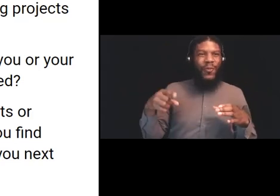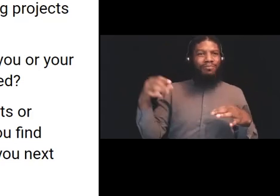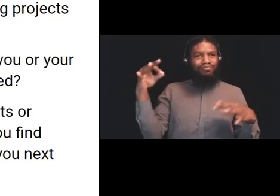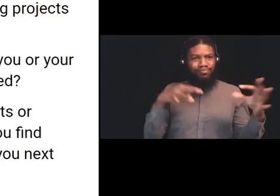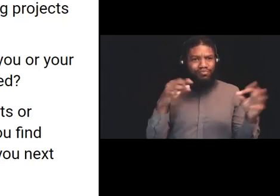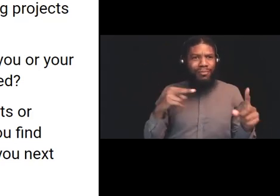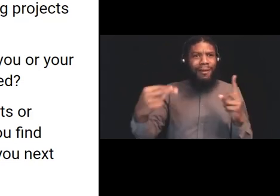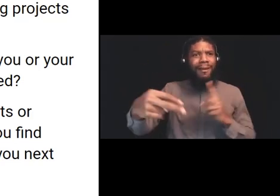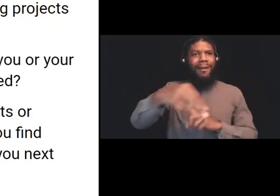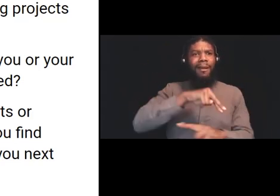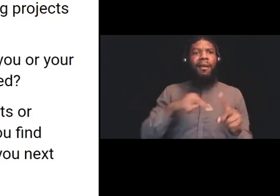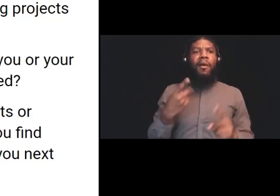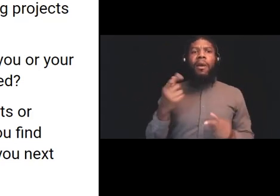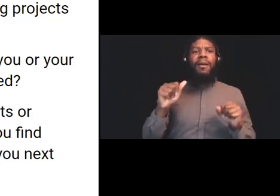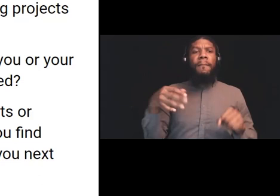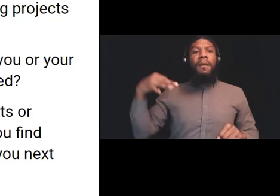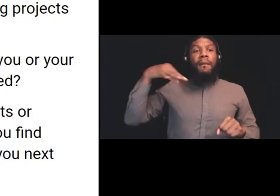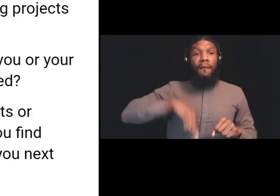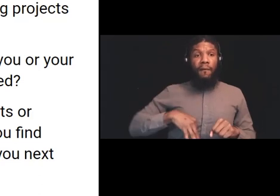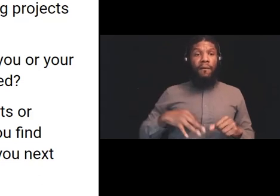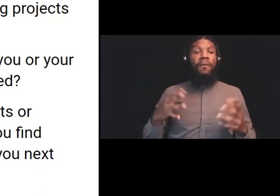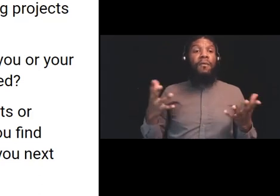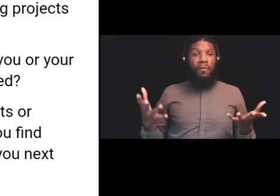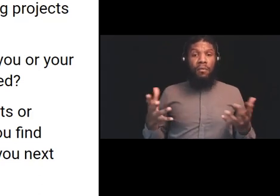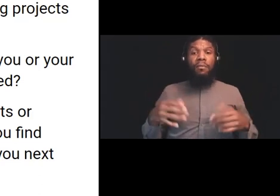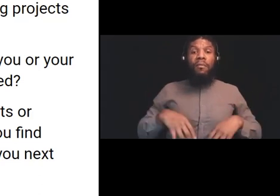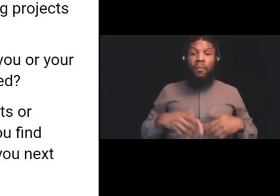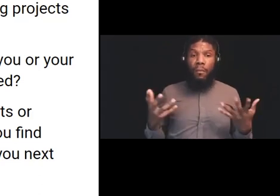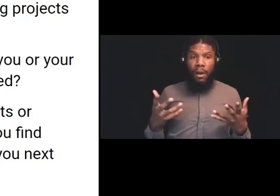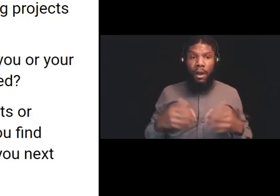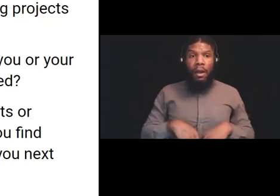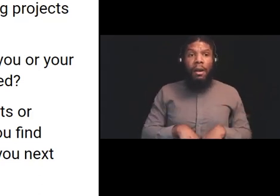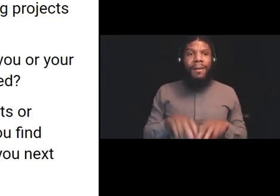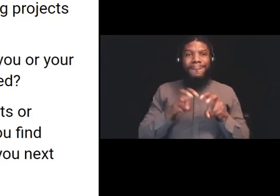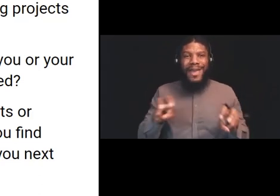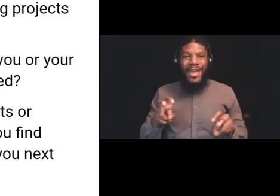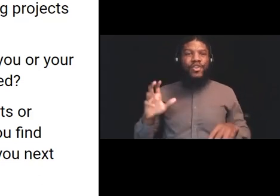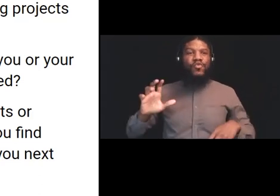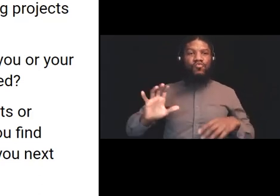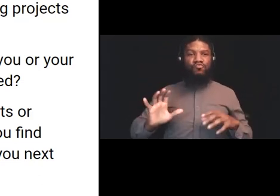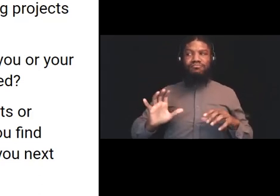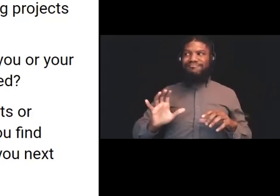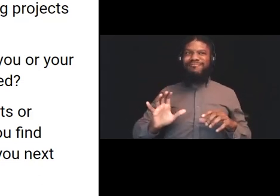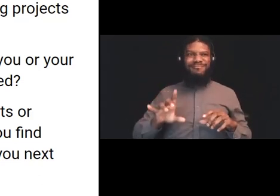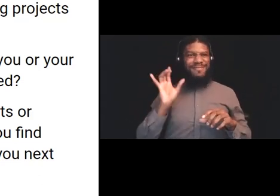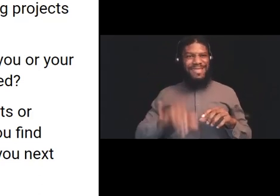in thinking about events are like panel events, where instead of having a single presenter, there are sort of